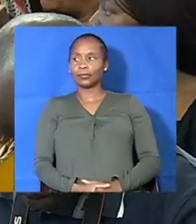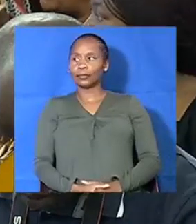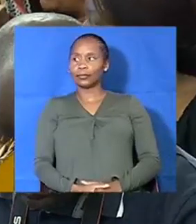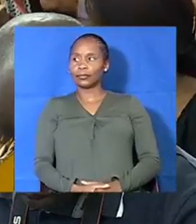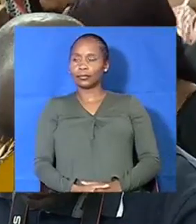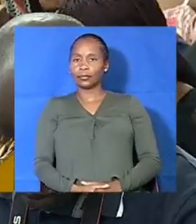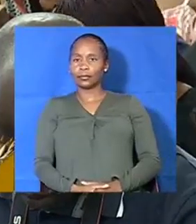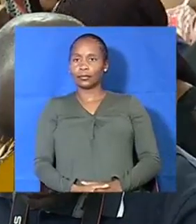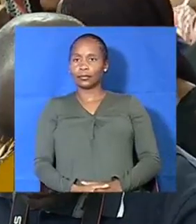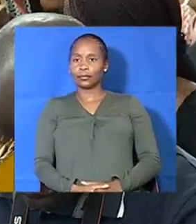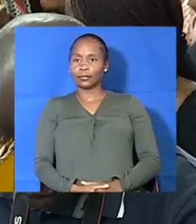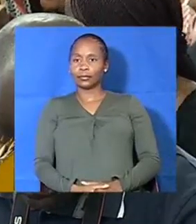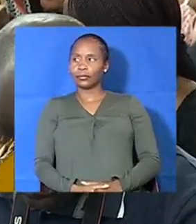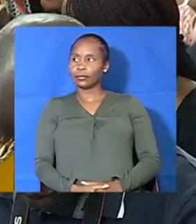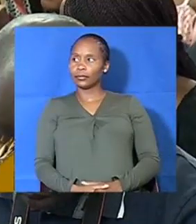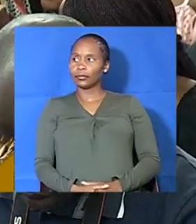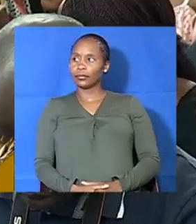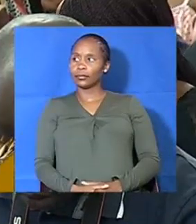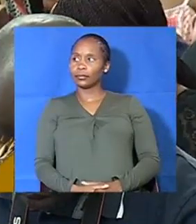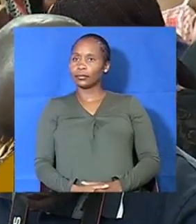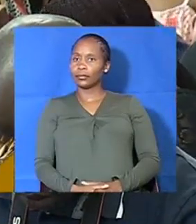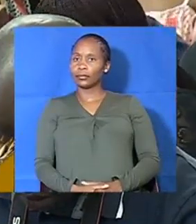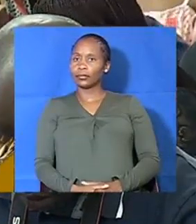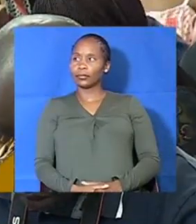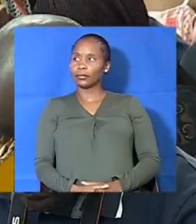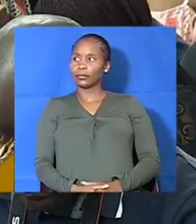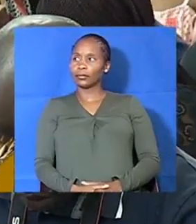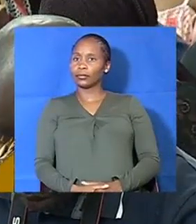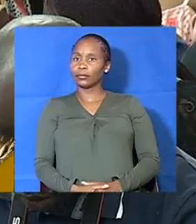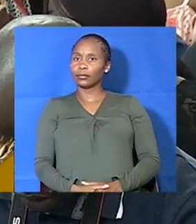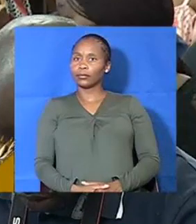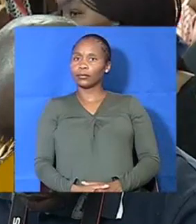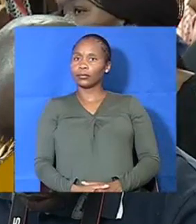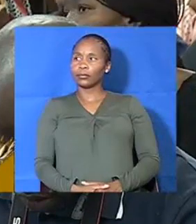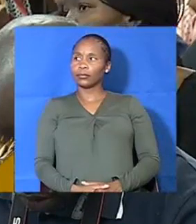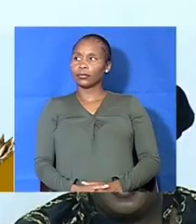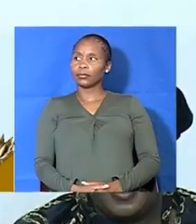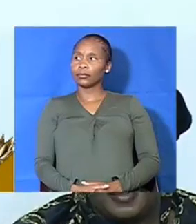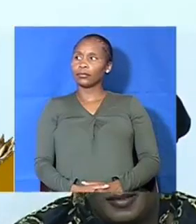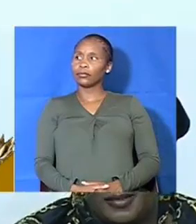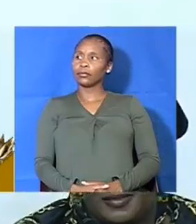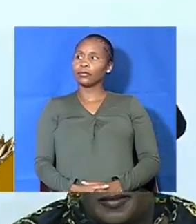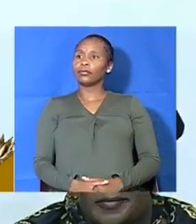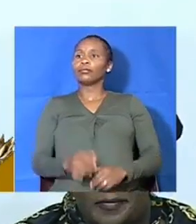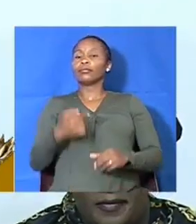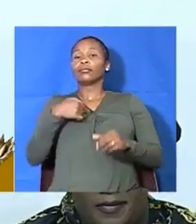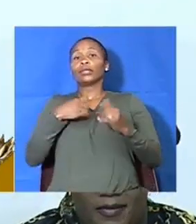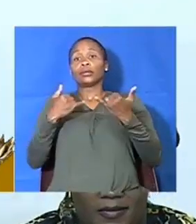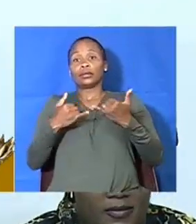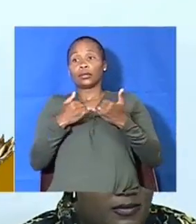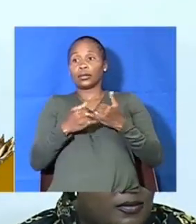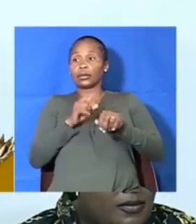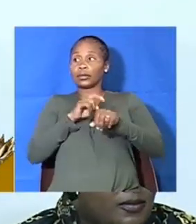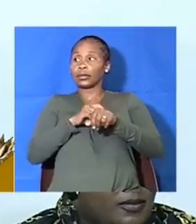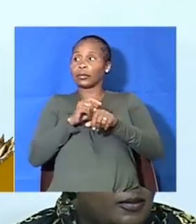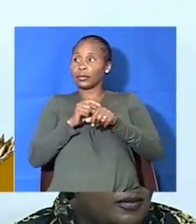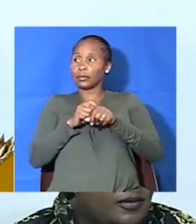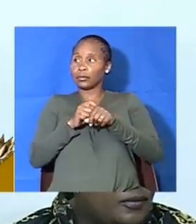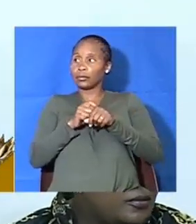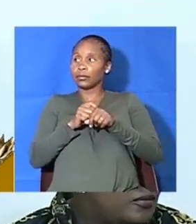Would also want to bring it to our attention that we have got many clinic committees that are functional.